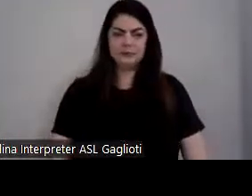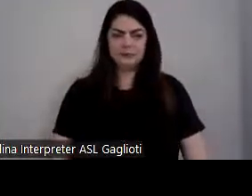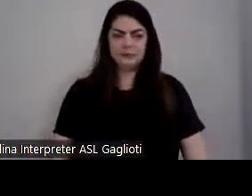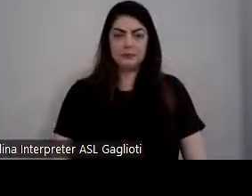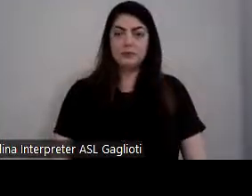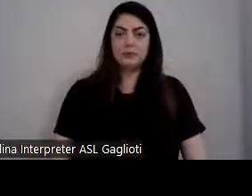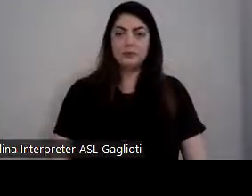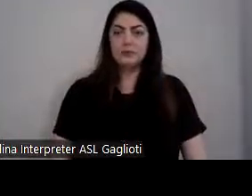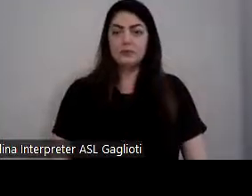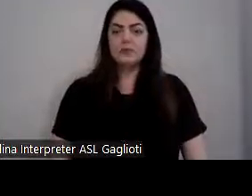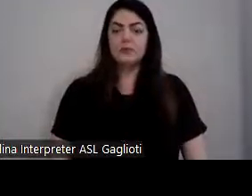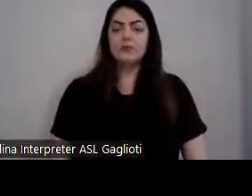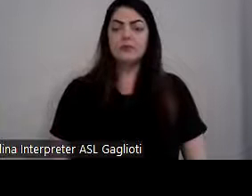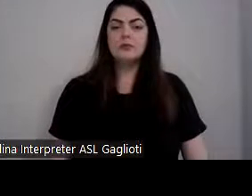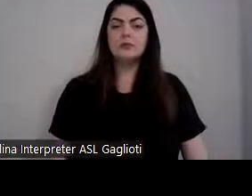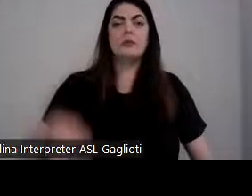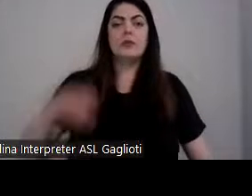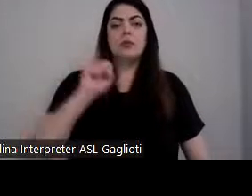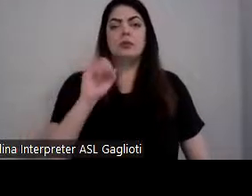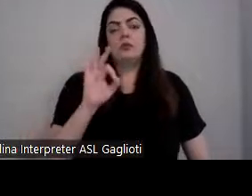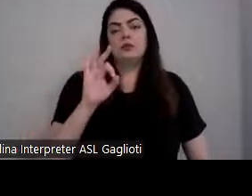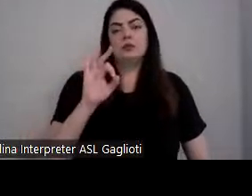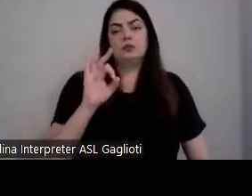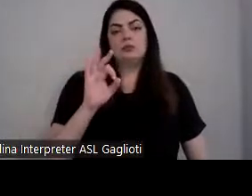All right, so if we could go.